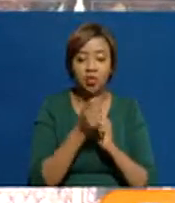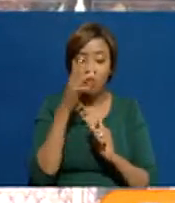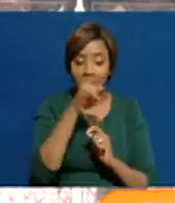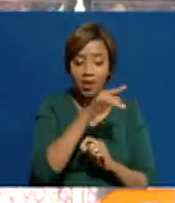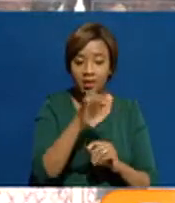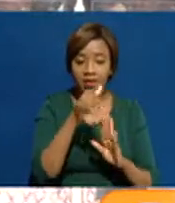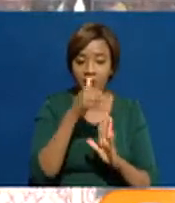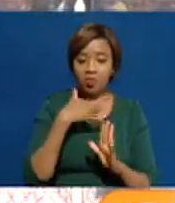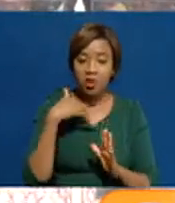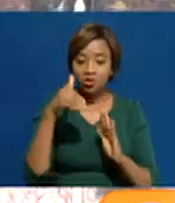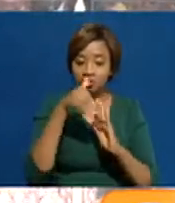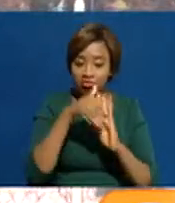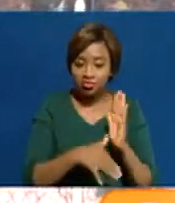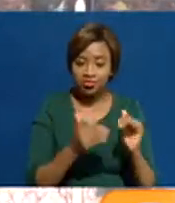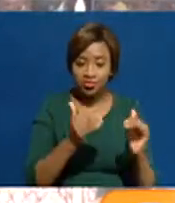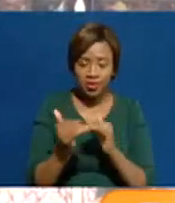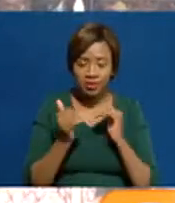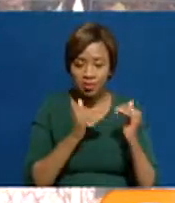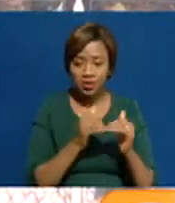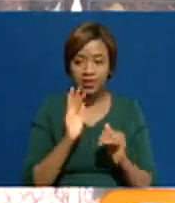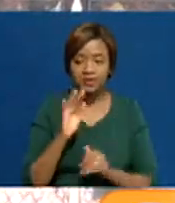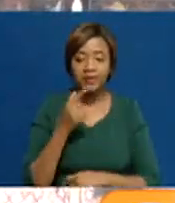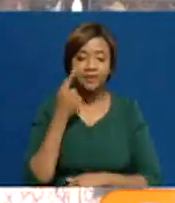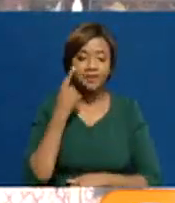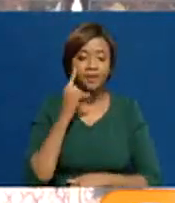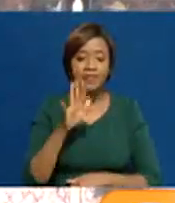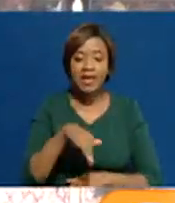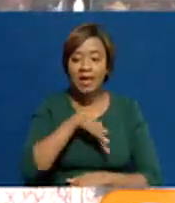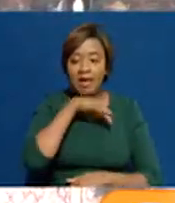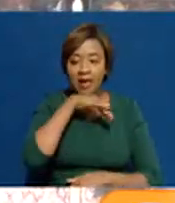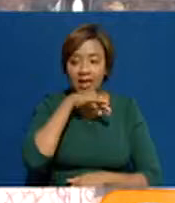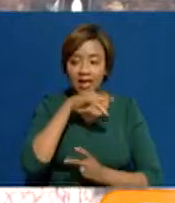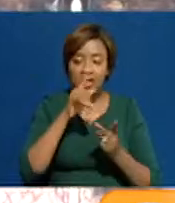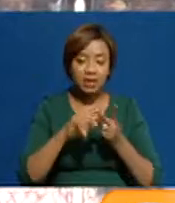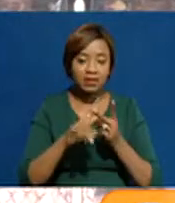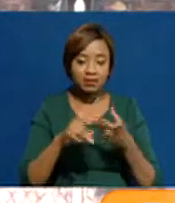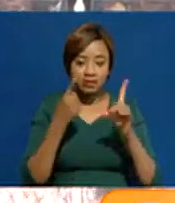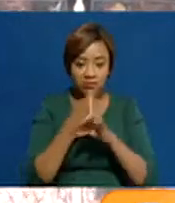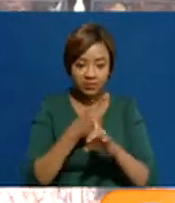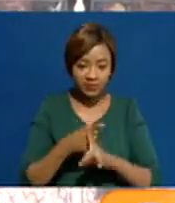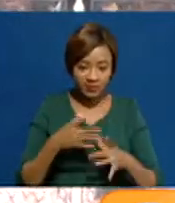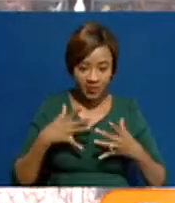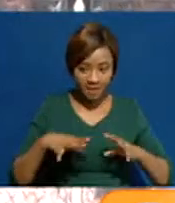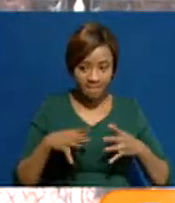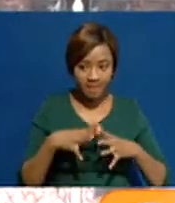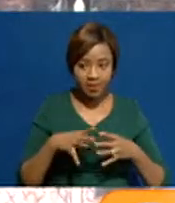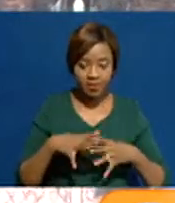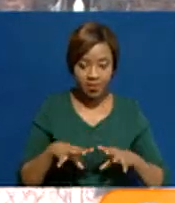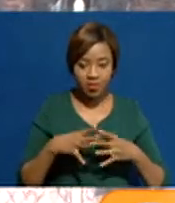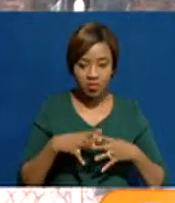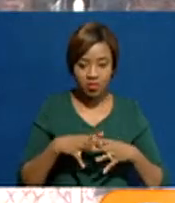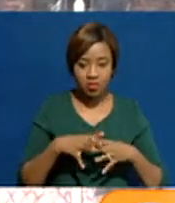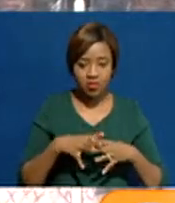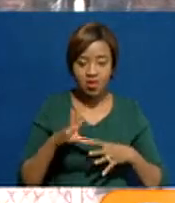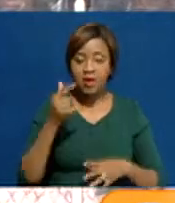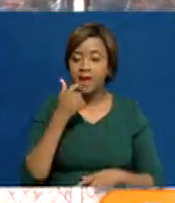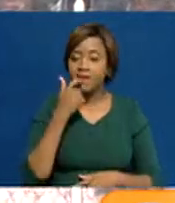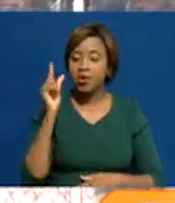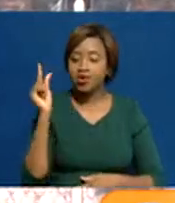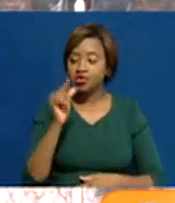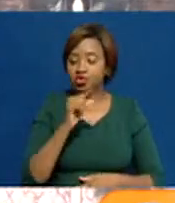Raila Amolo Odinga na wazalendo wameanza, ya Moi it took